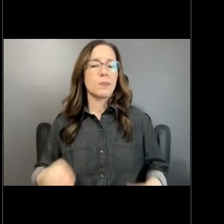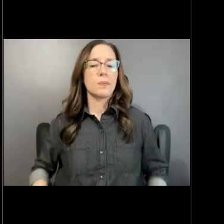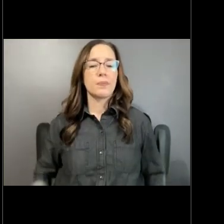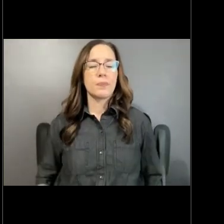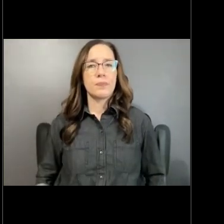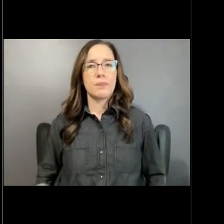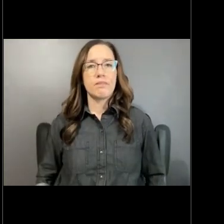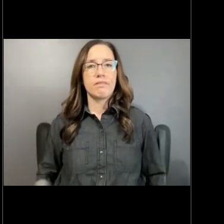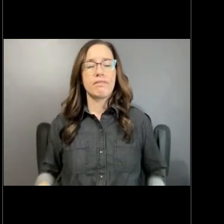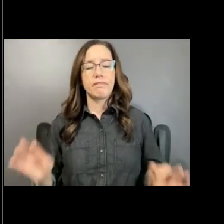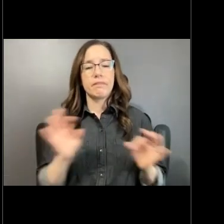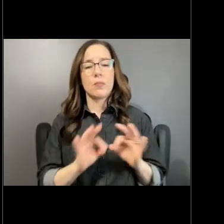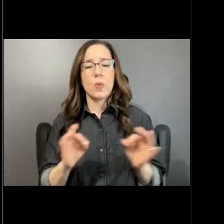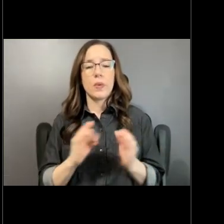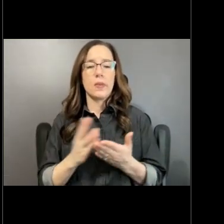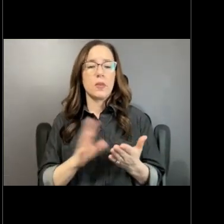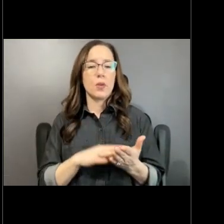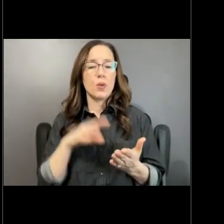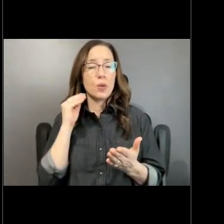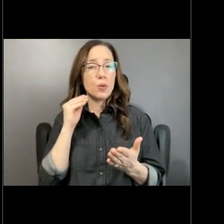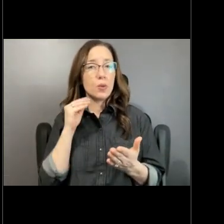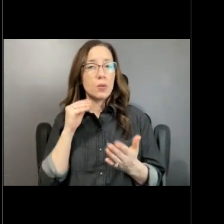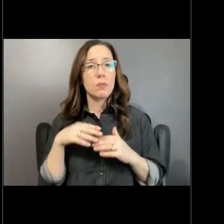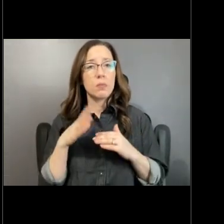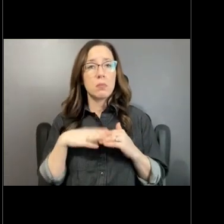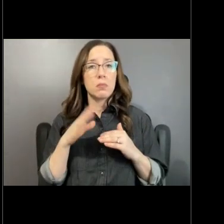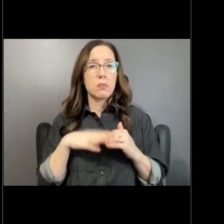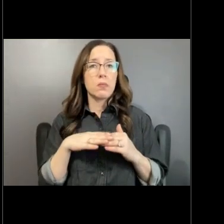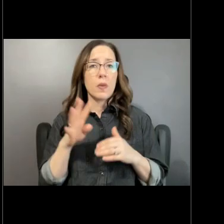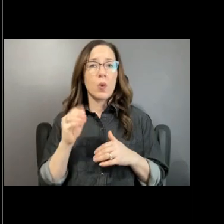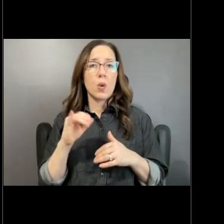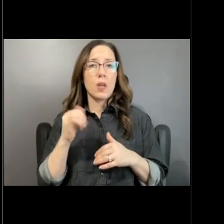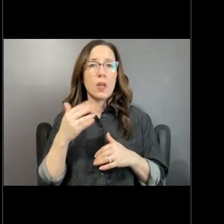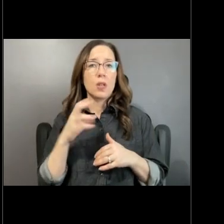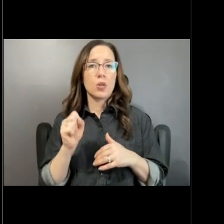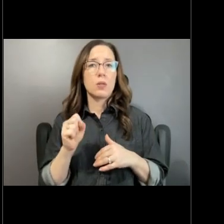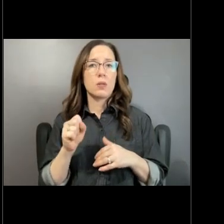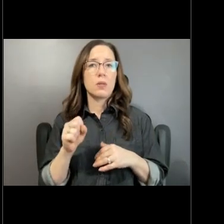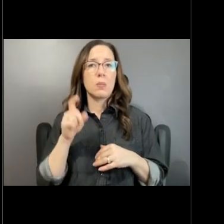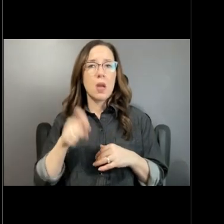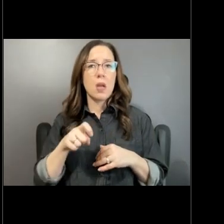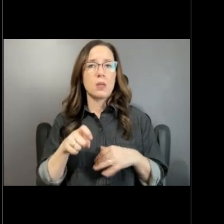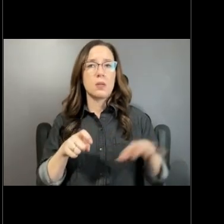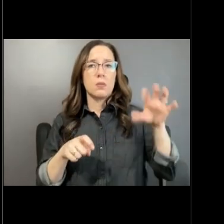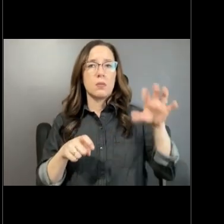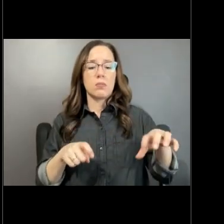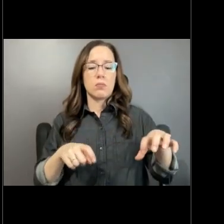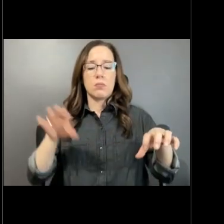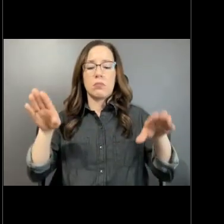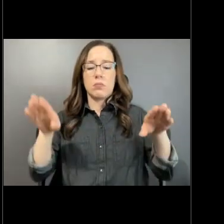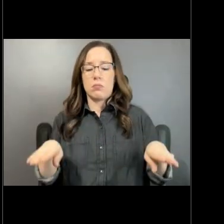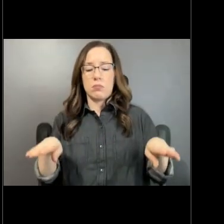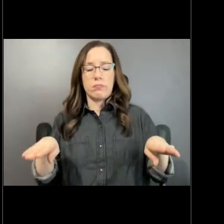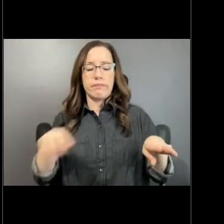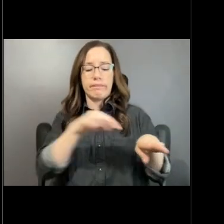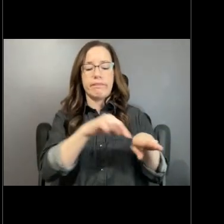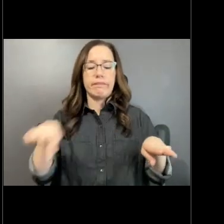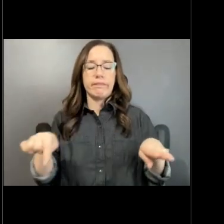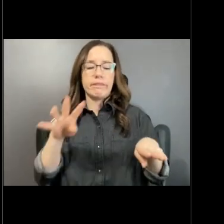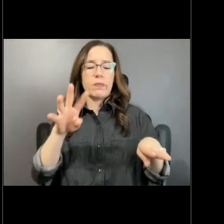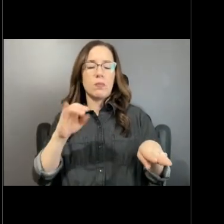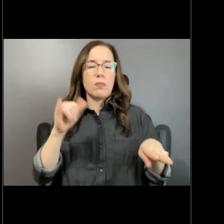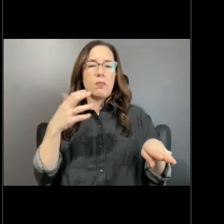Key takeaways. At least 40 inches must be maintained between all